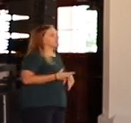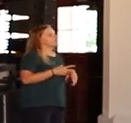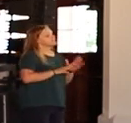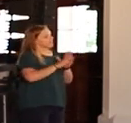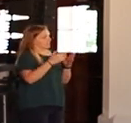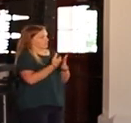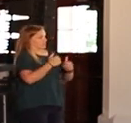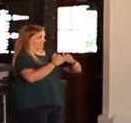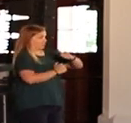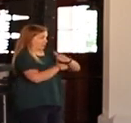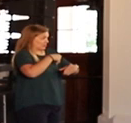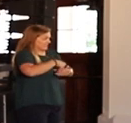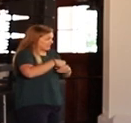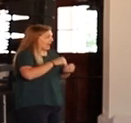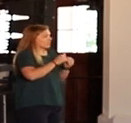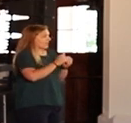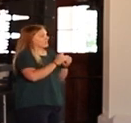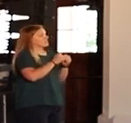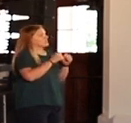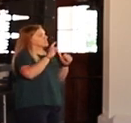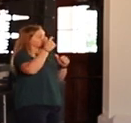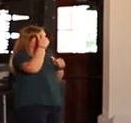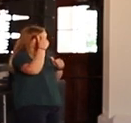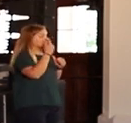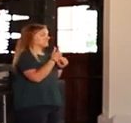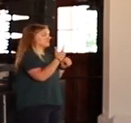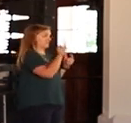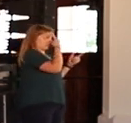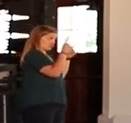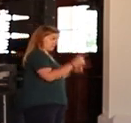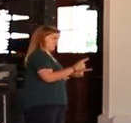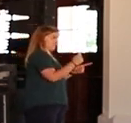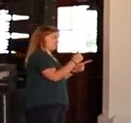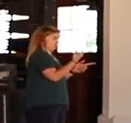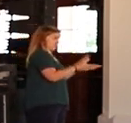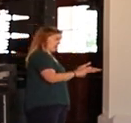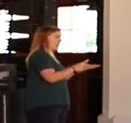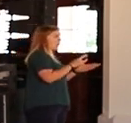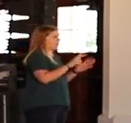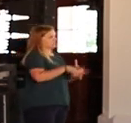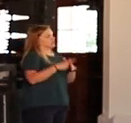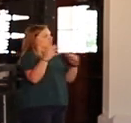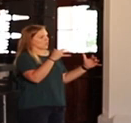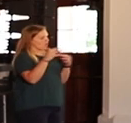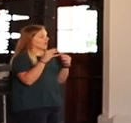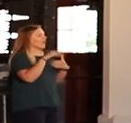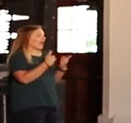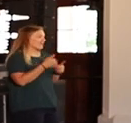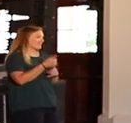new infrastructure, whether to sign a treaty or go to war. Of course, all of those Greek citizens were